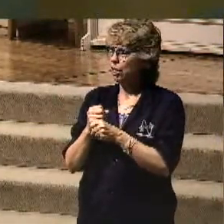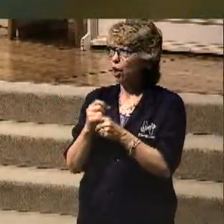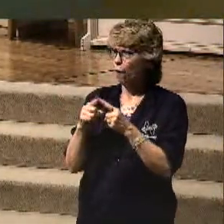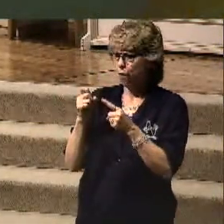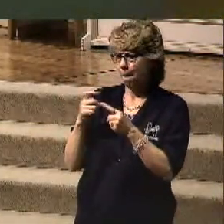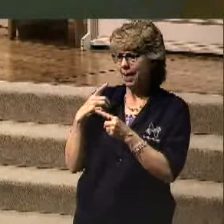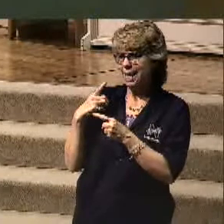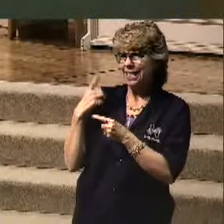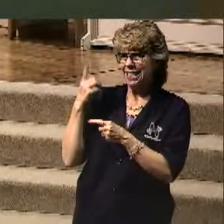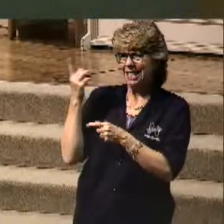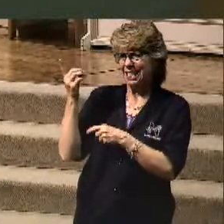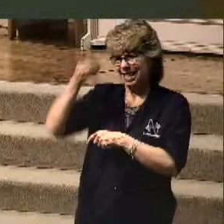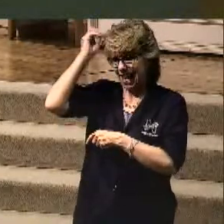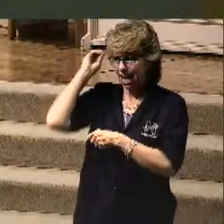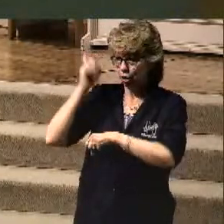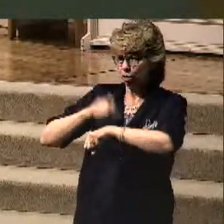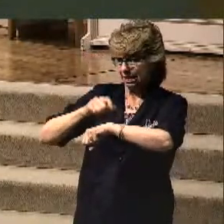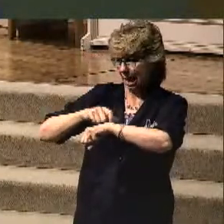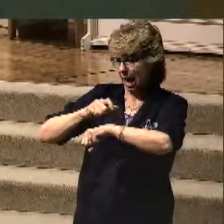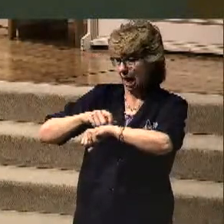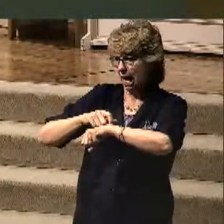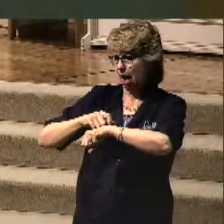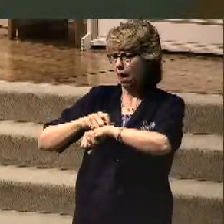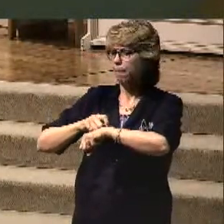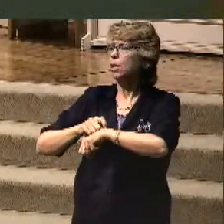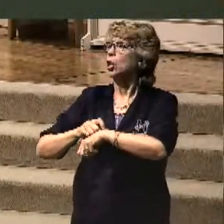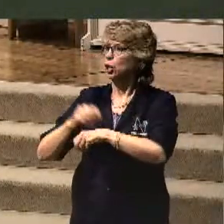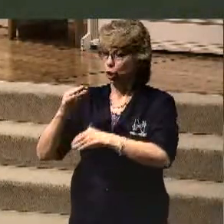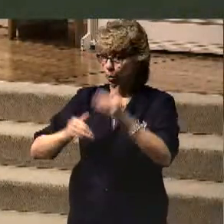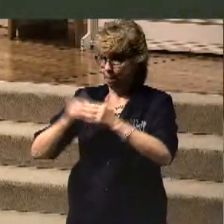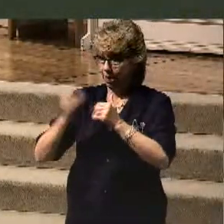from the decree of Cyrus to rebuild